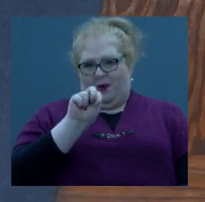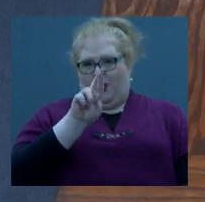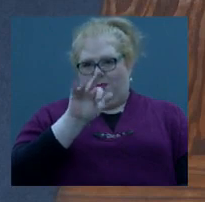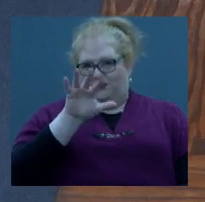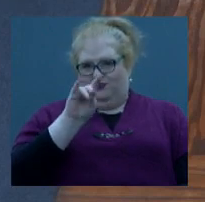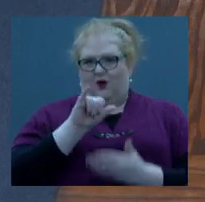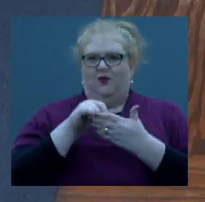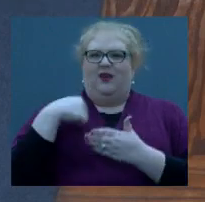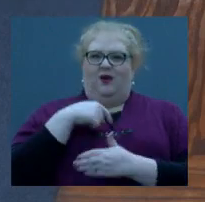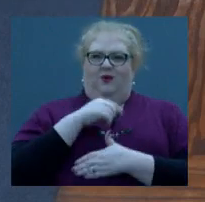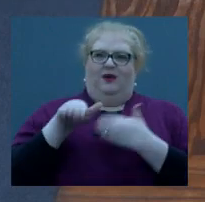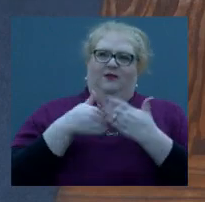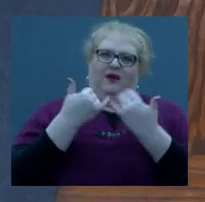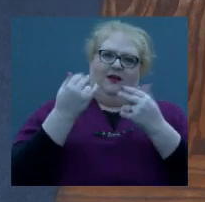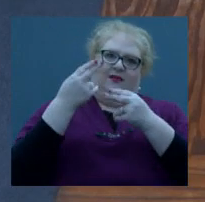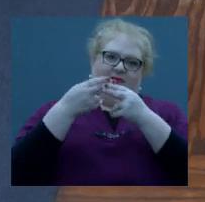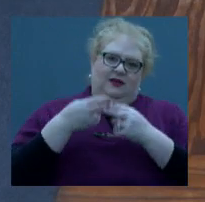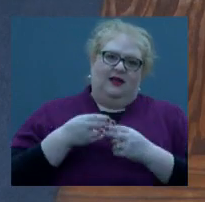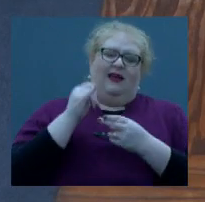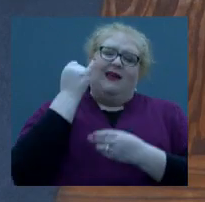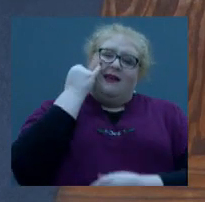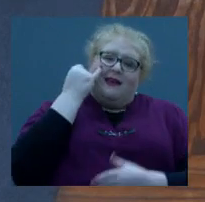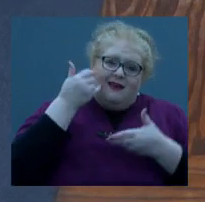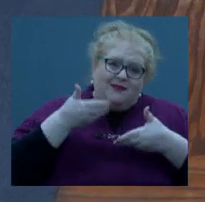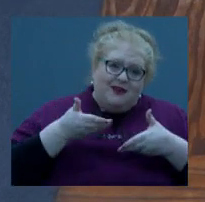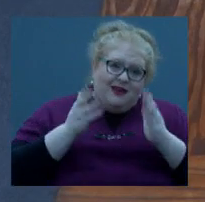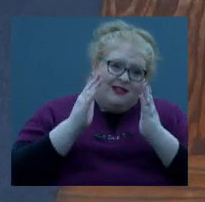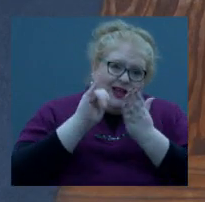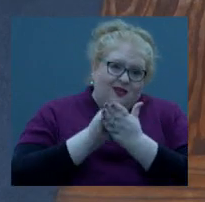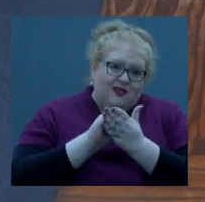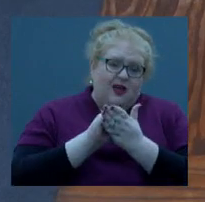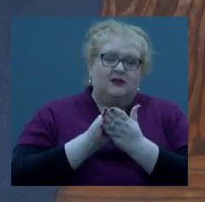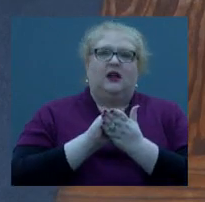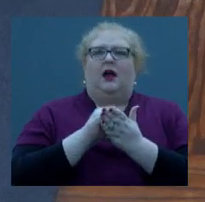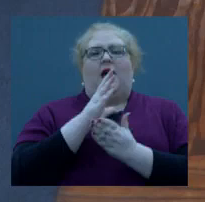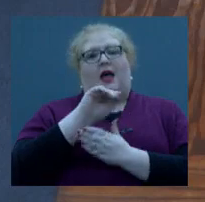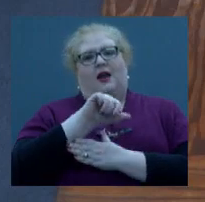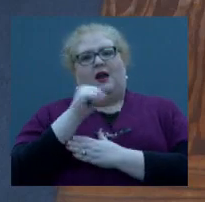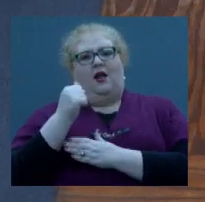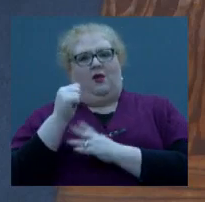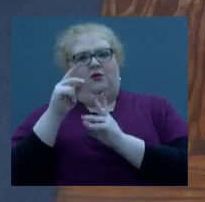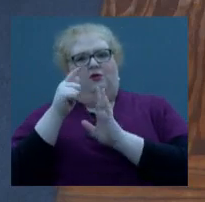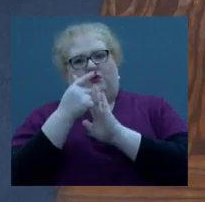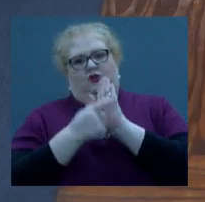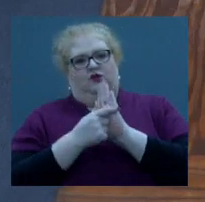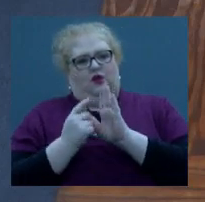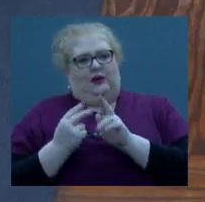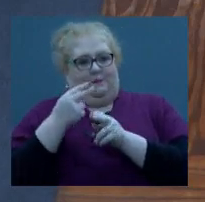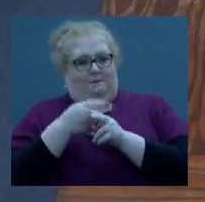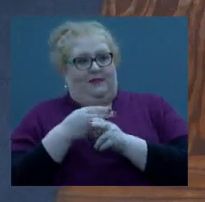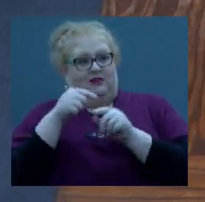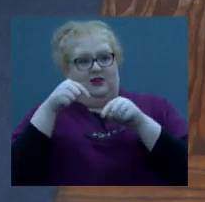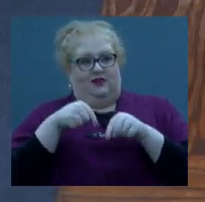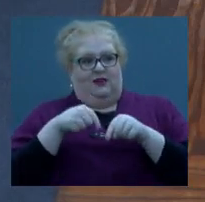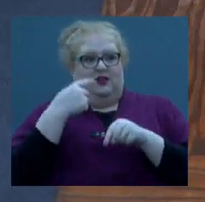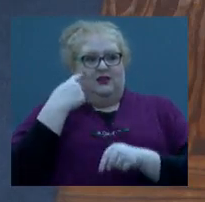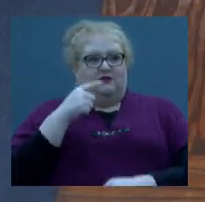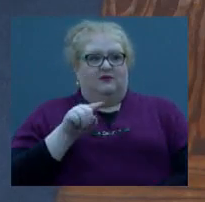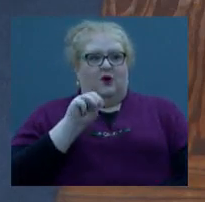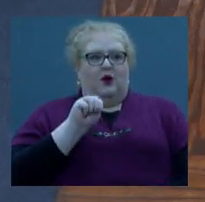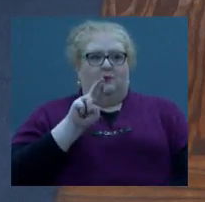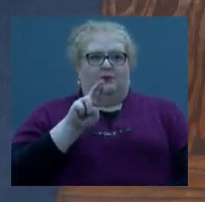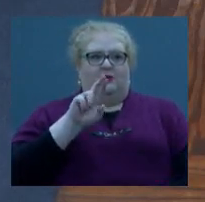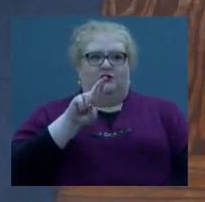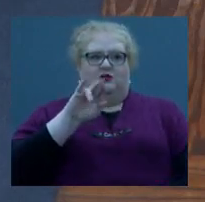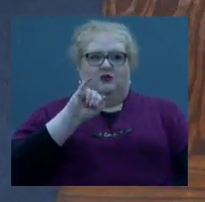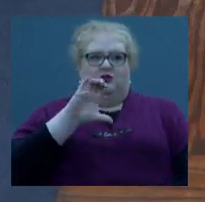talked about. If this is allowed, and it was brought up by the attorney for Mr. Richardson,